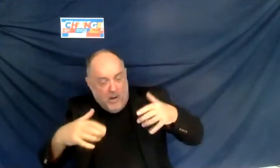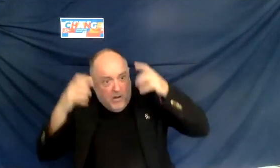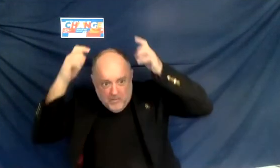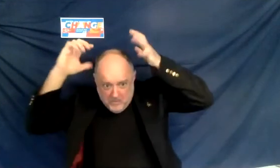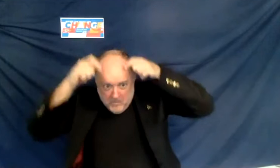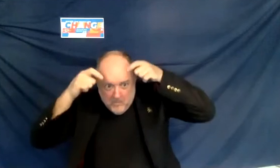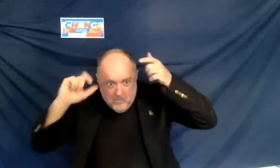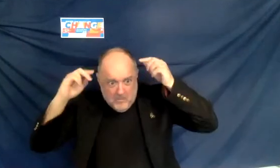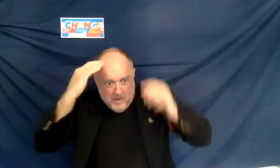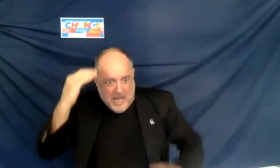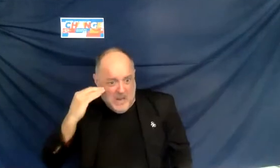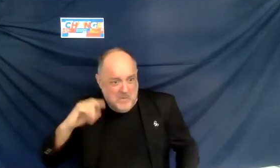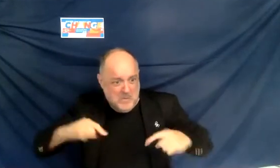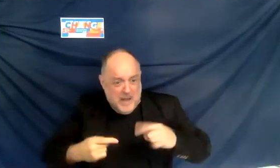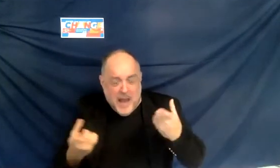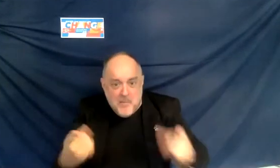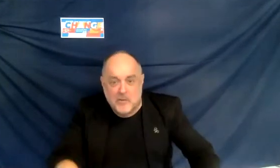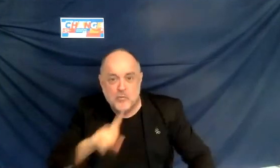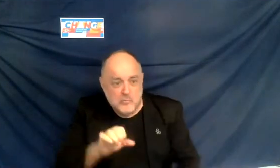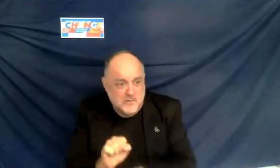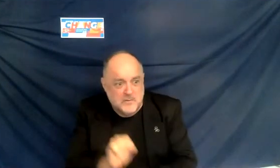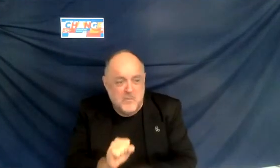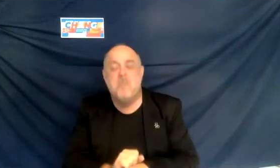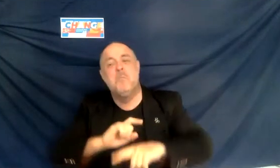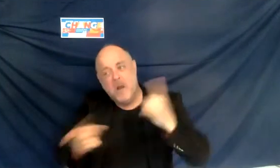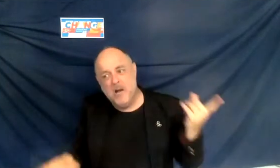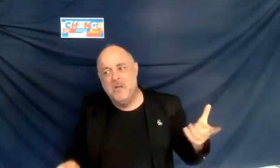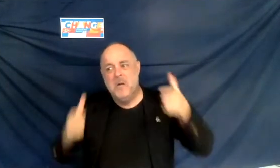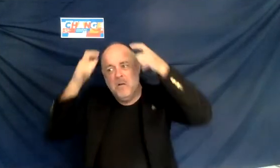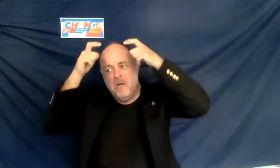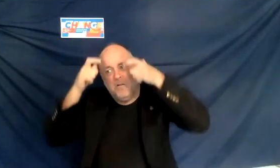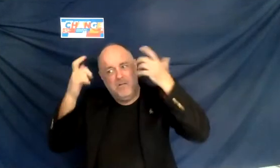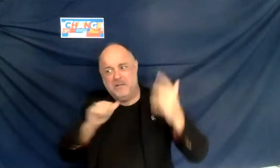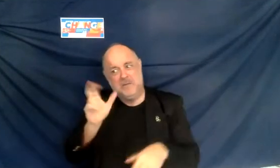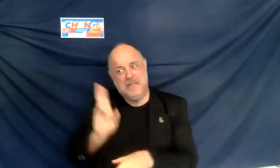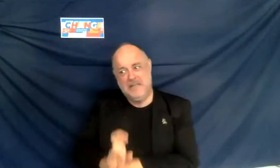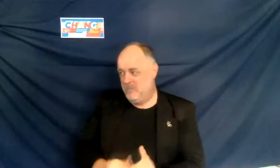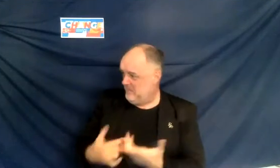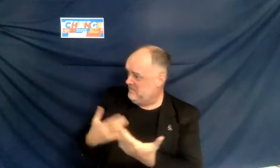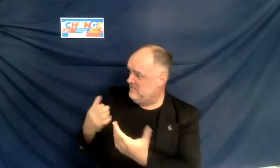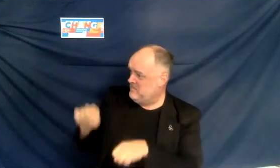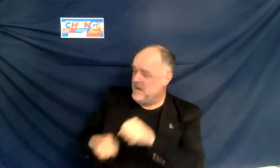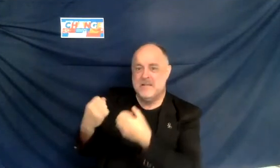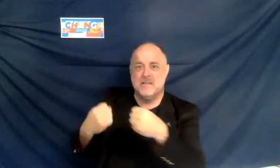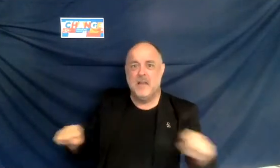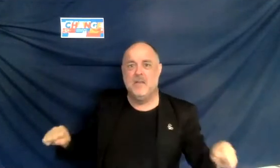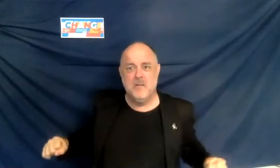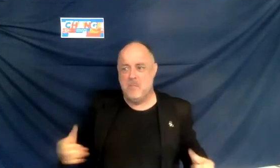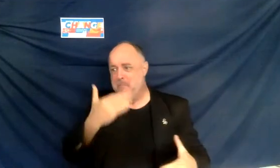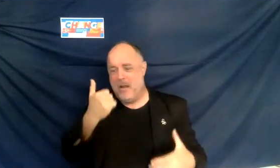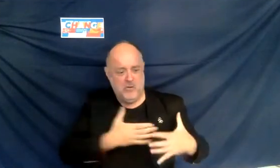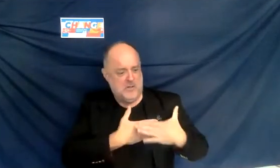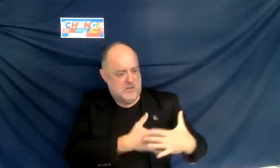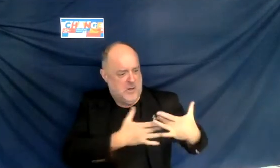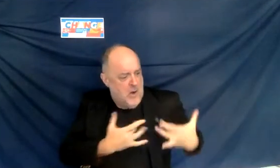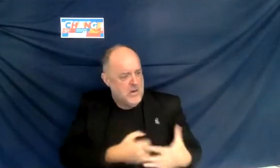but in general, the acceptance is that people are better off outside on a bike, getting cardiovascular exercise